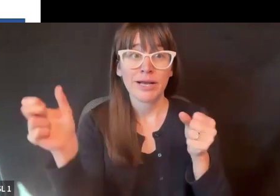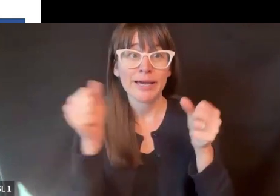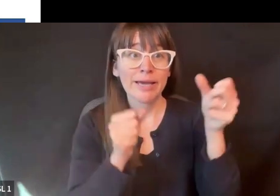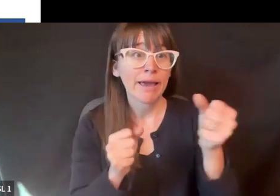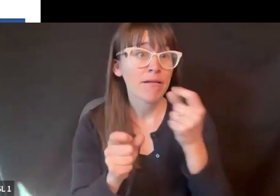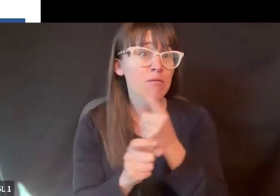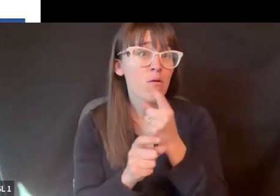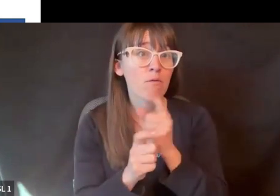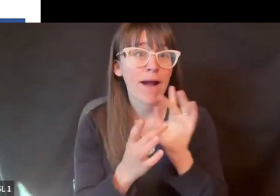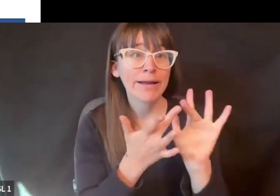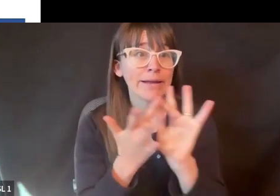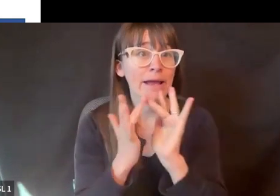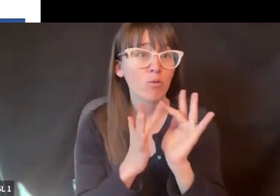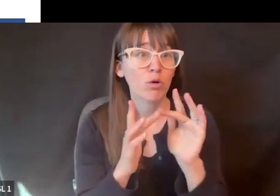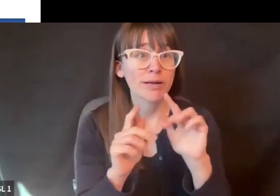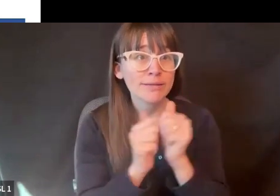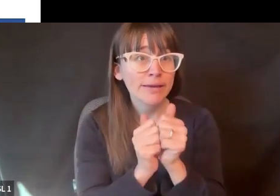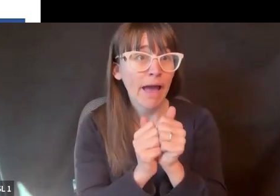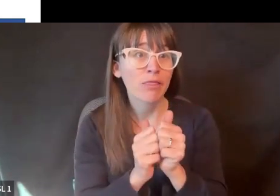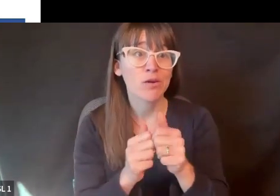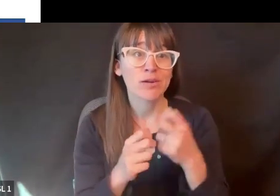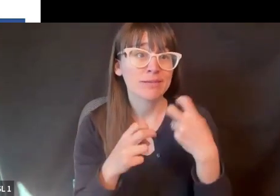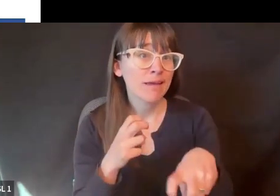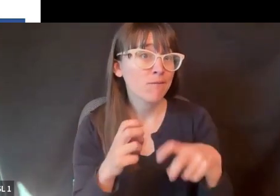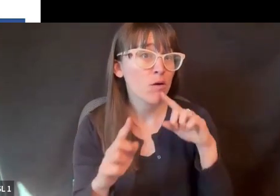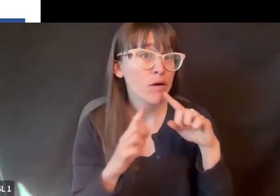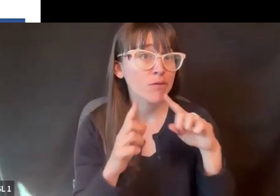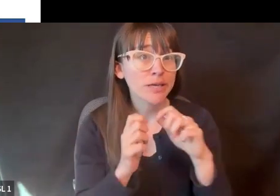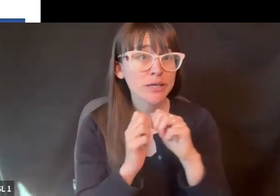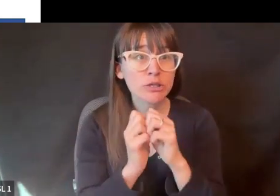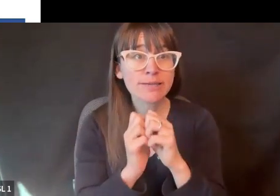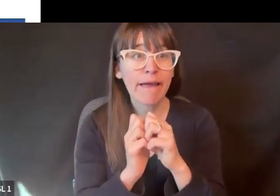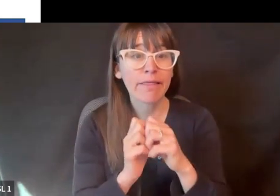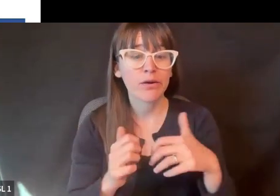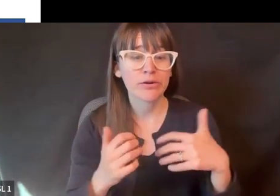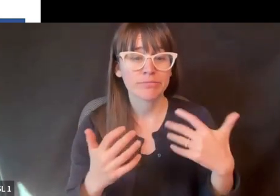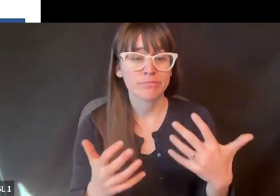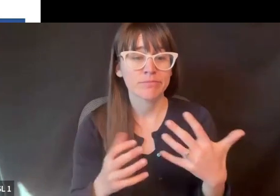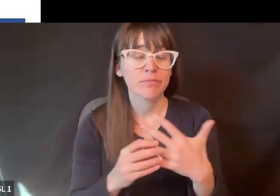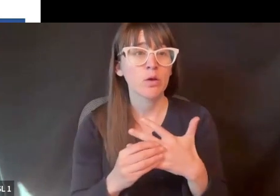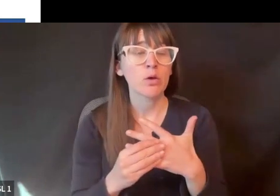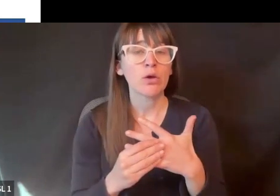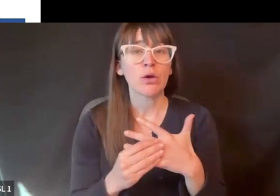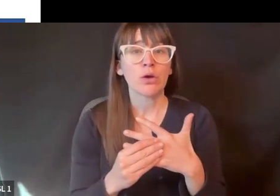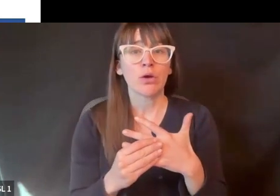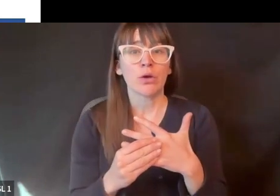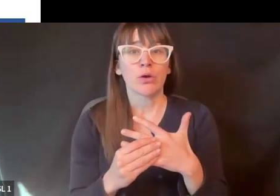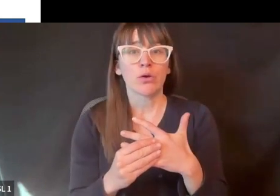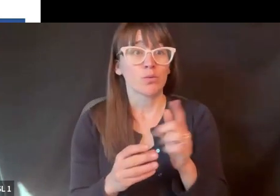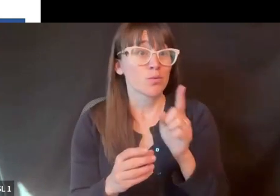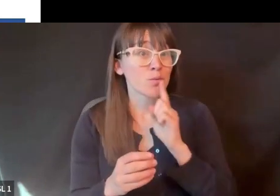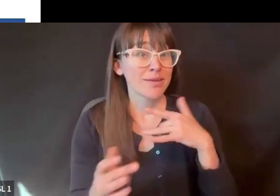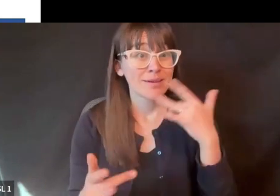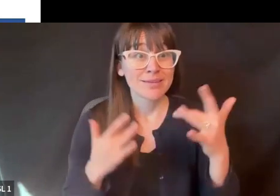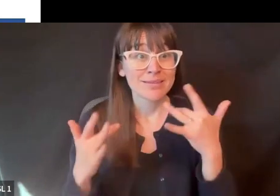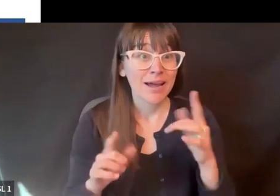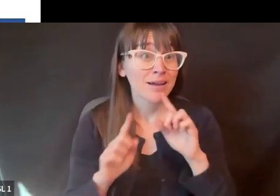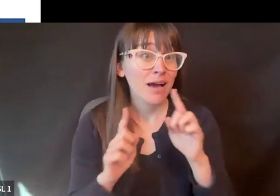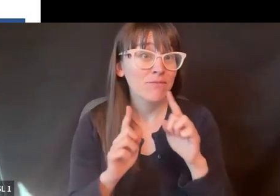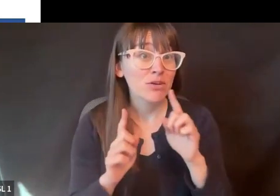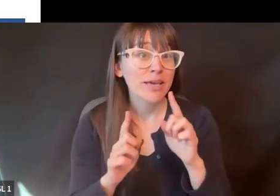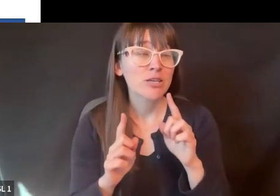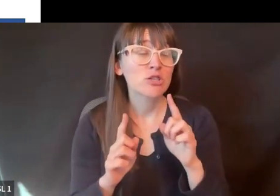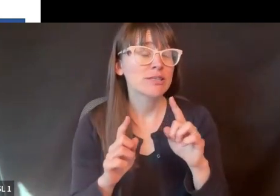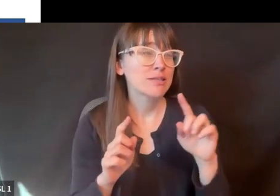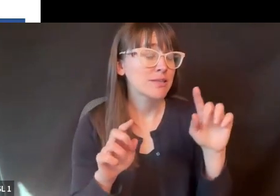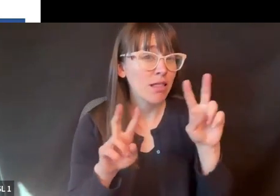right network of providers together, having difficult conversations, having really